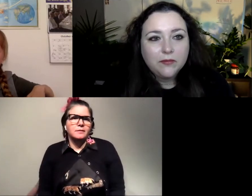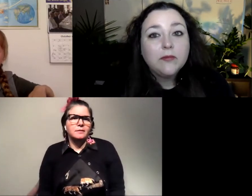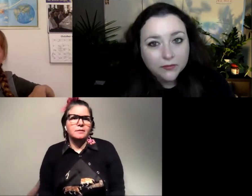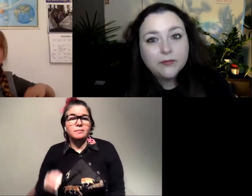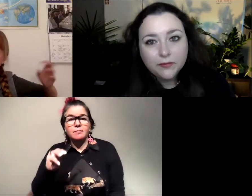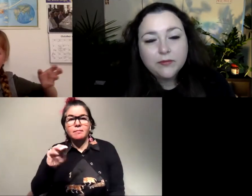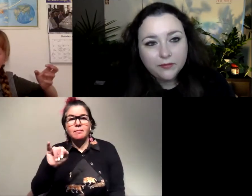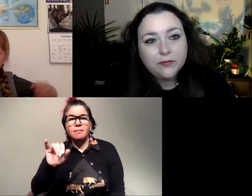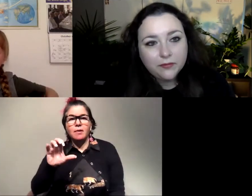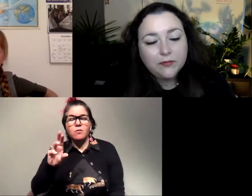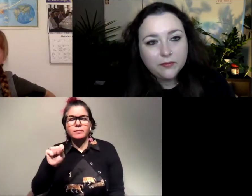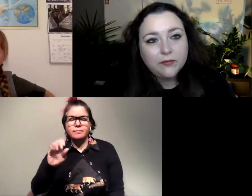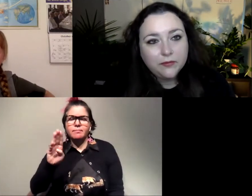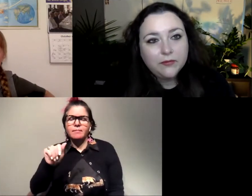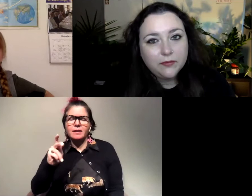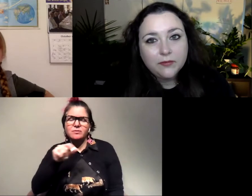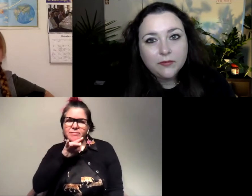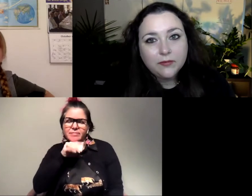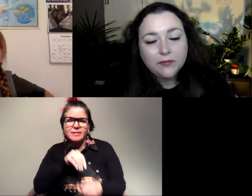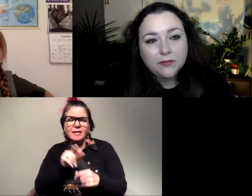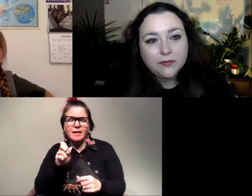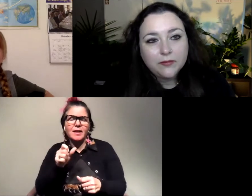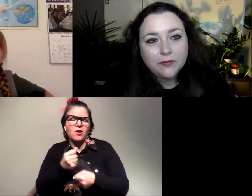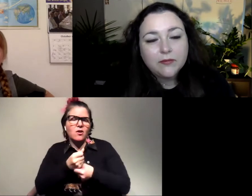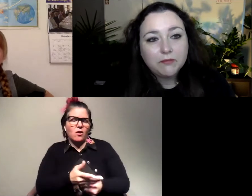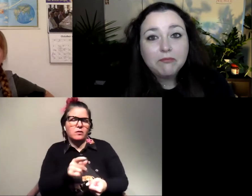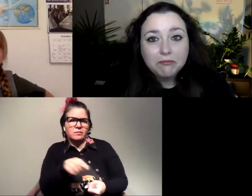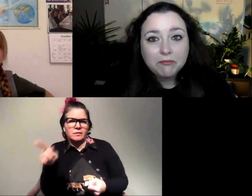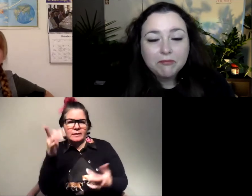microbes, so bacteria in the lake that could make you sick